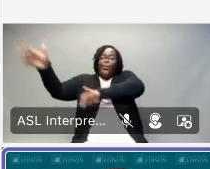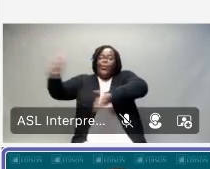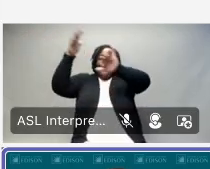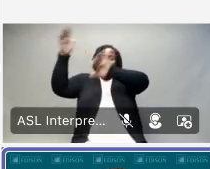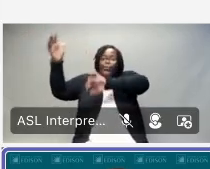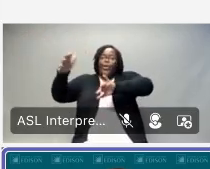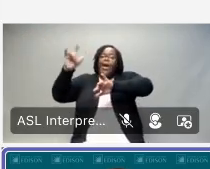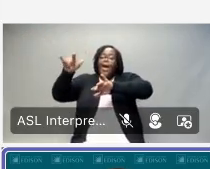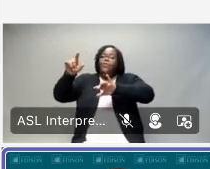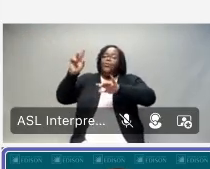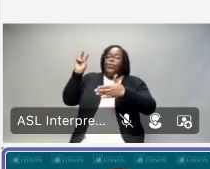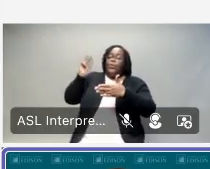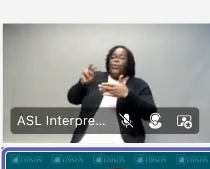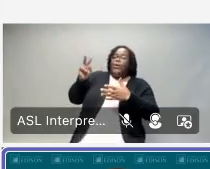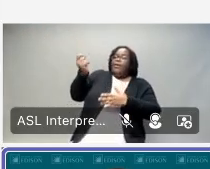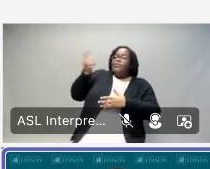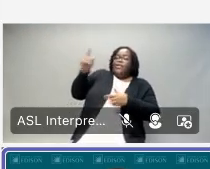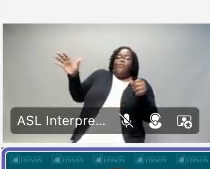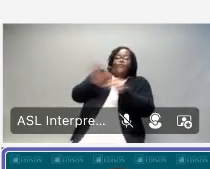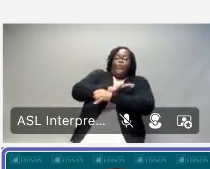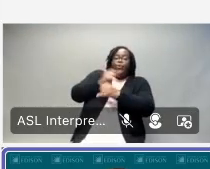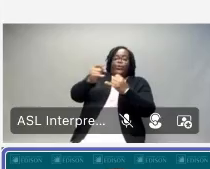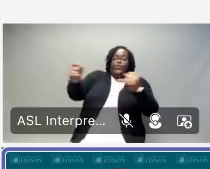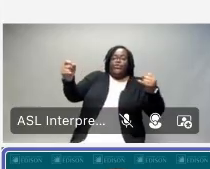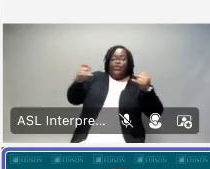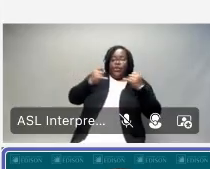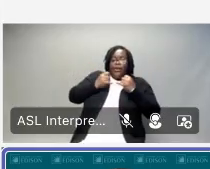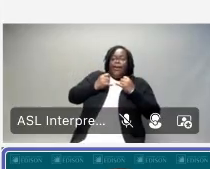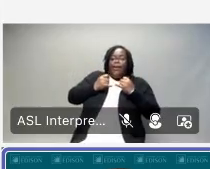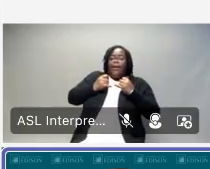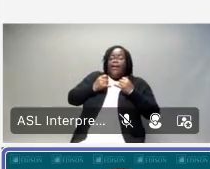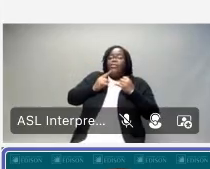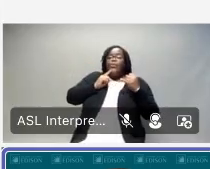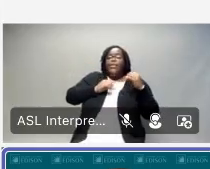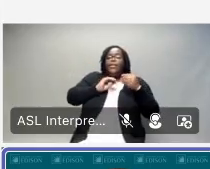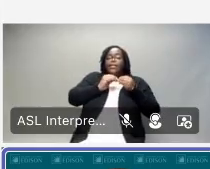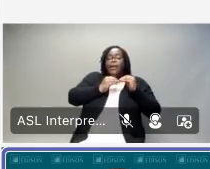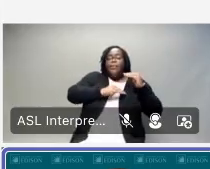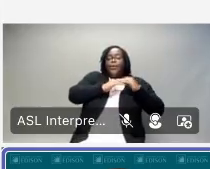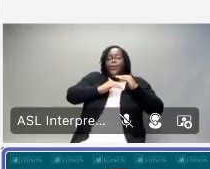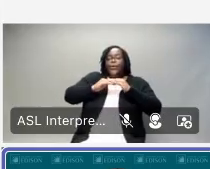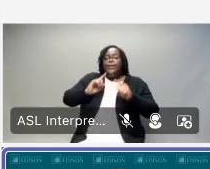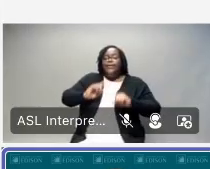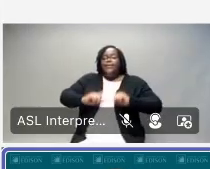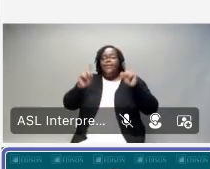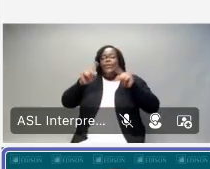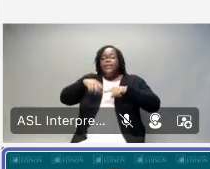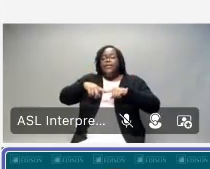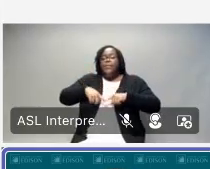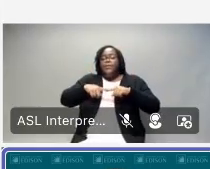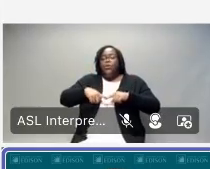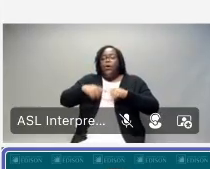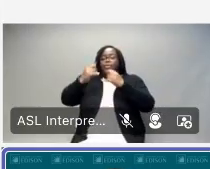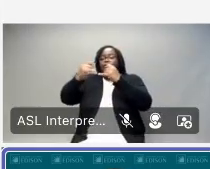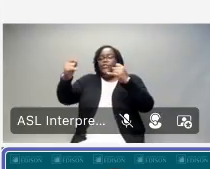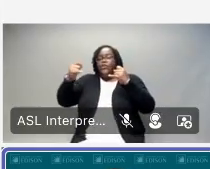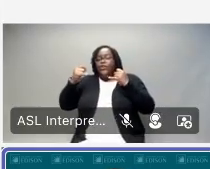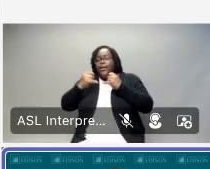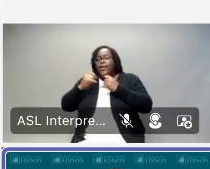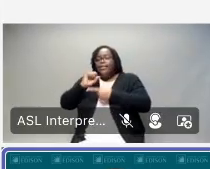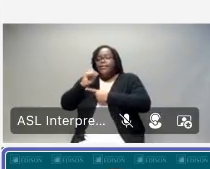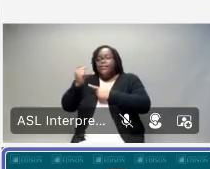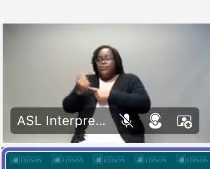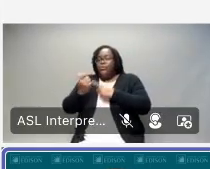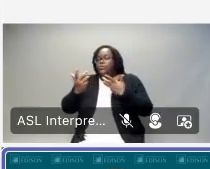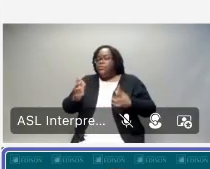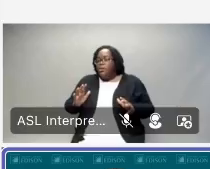whole circuit as we make those decisions. And the thresholds are different based on the circuit and the conditions. So